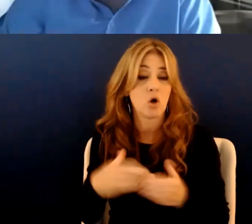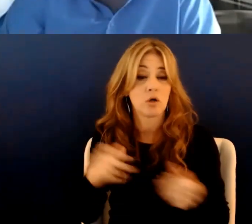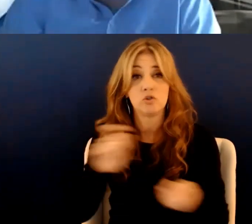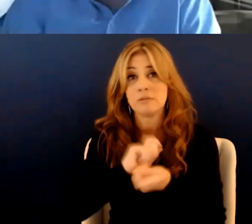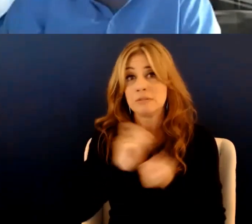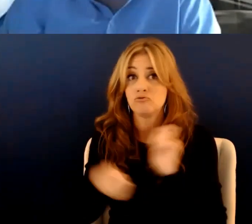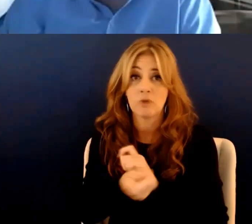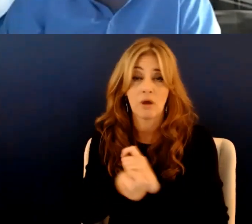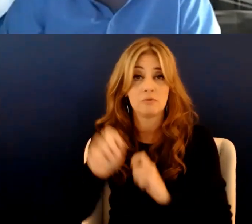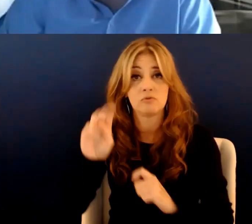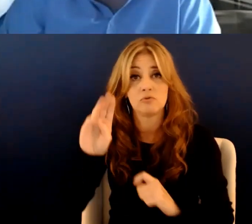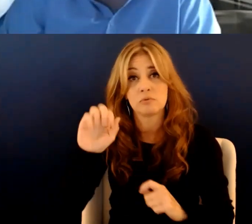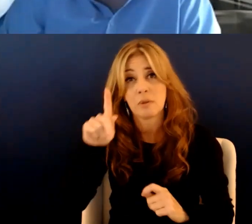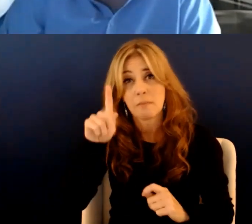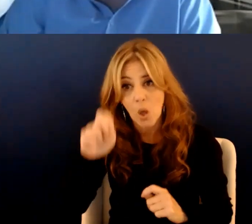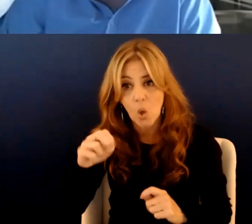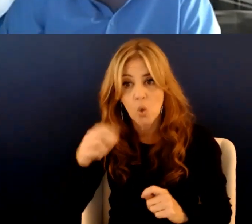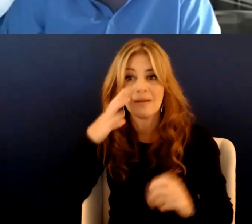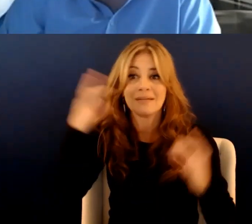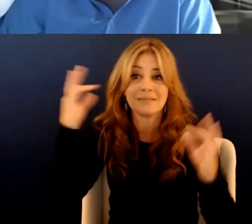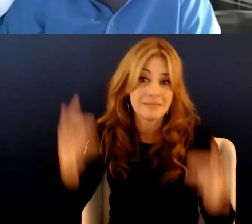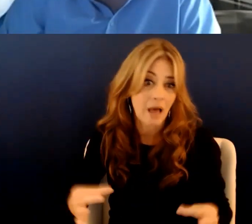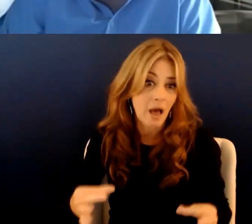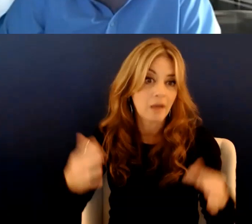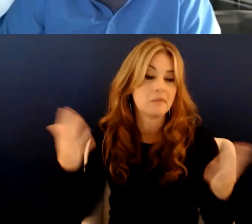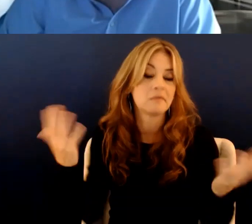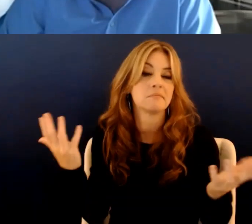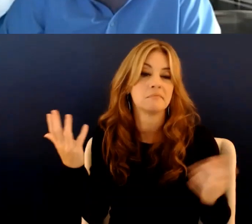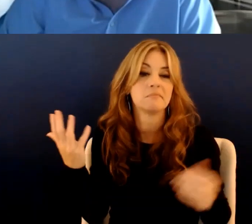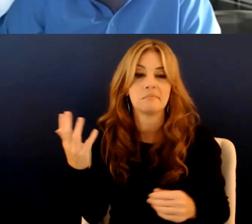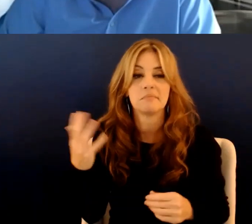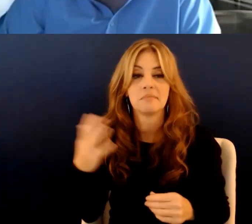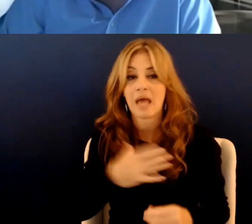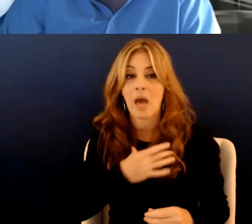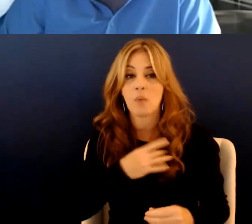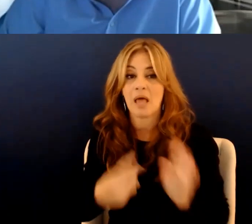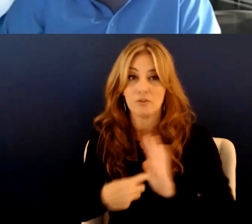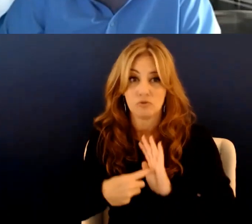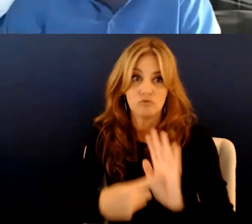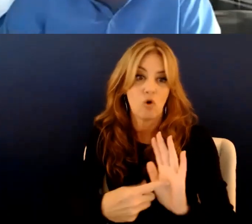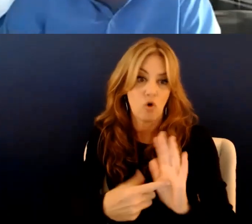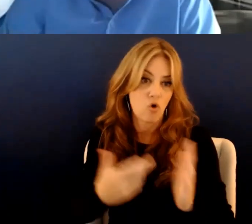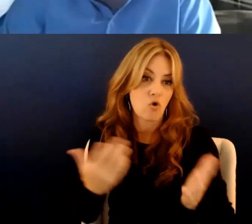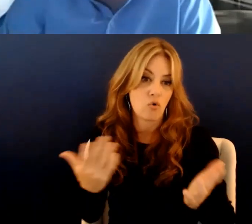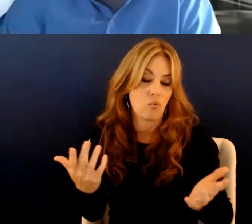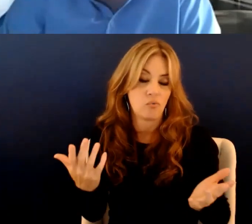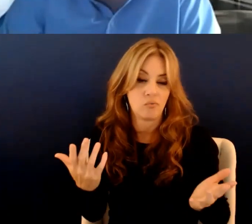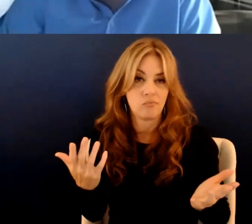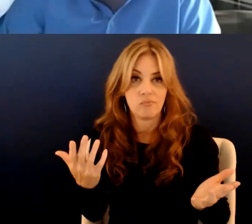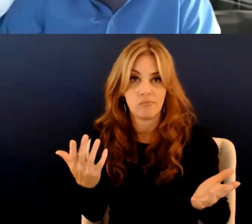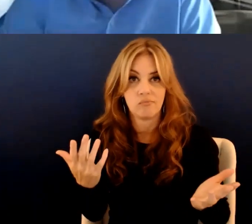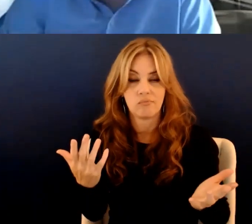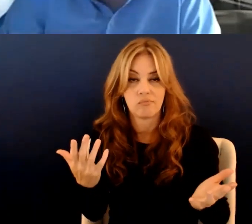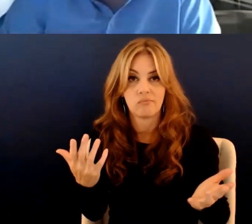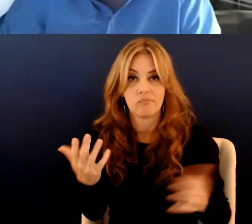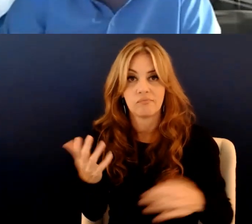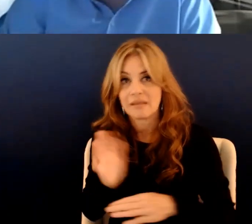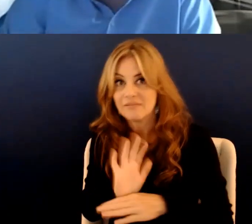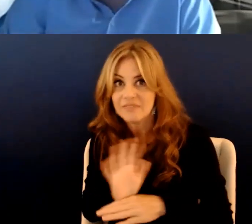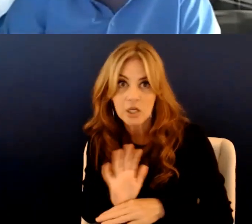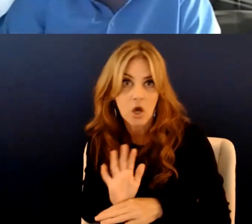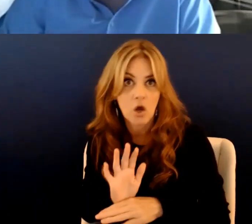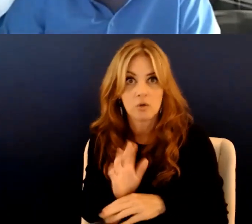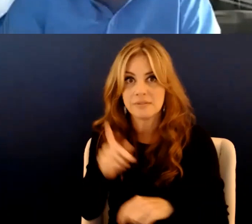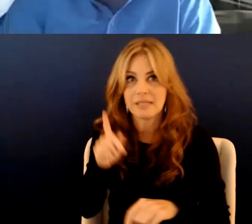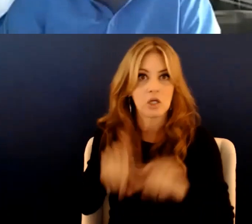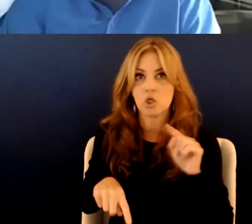modalities and decide, well, you know, I really like to be able to show the kind of video clip that maybe I couldn't do